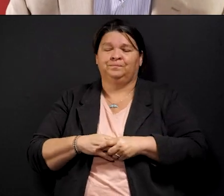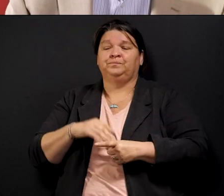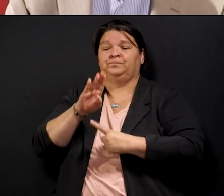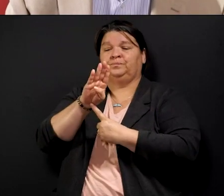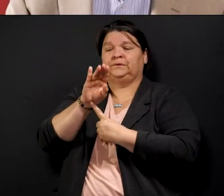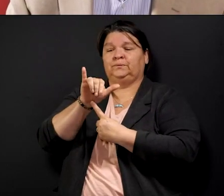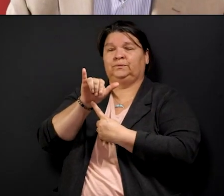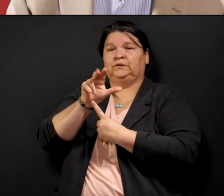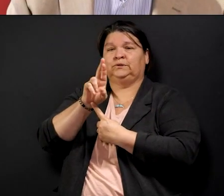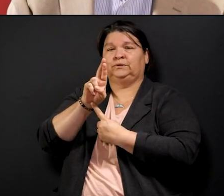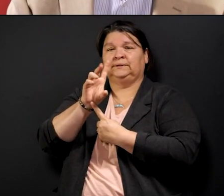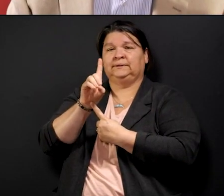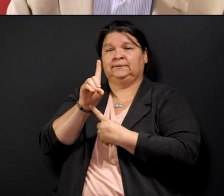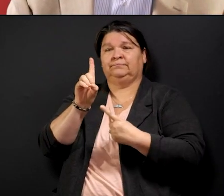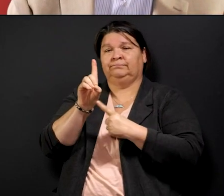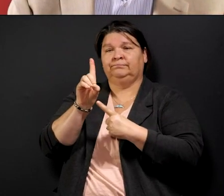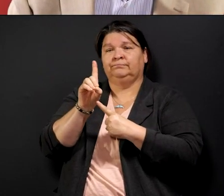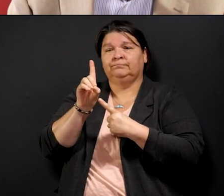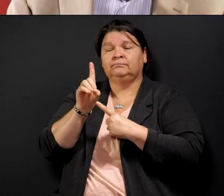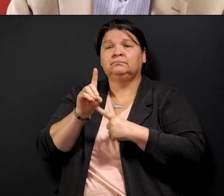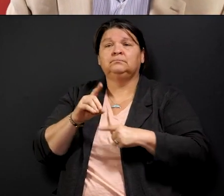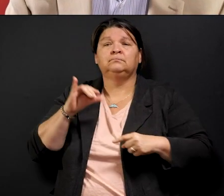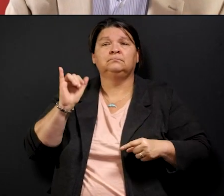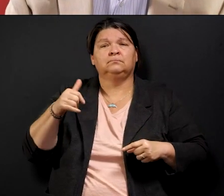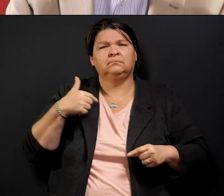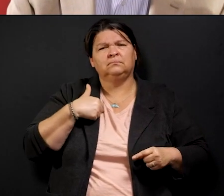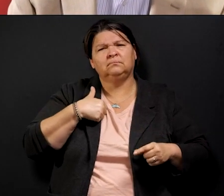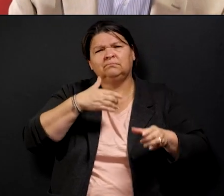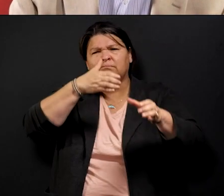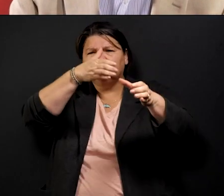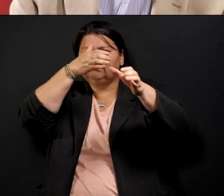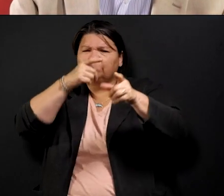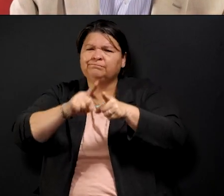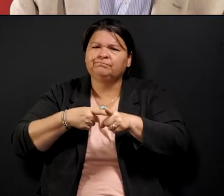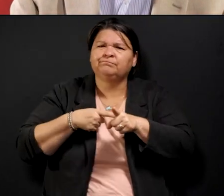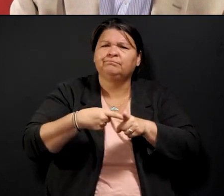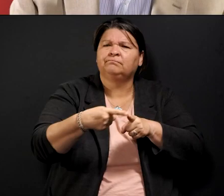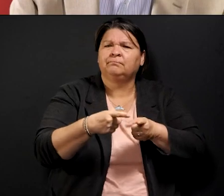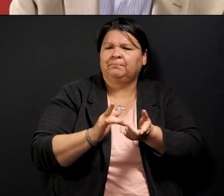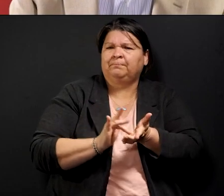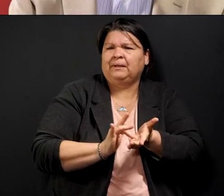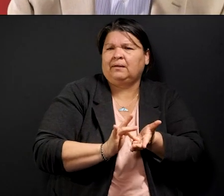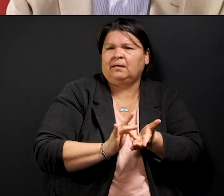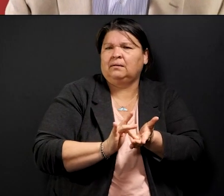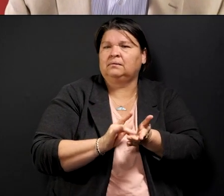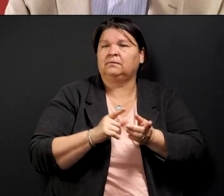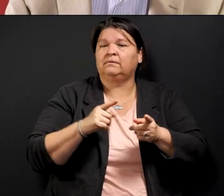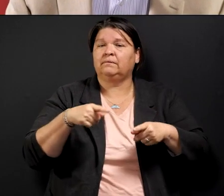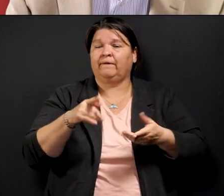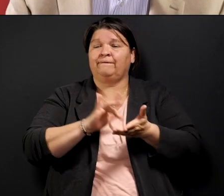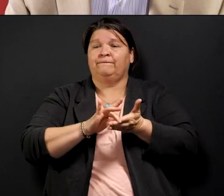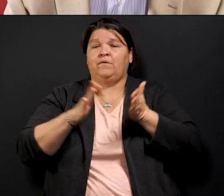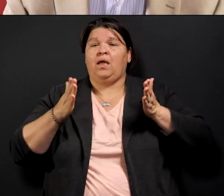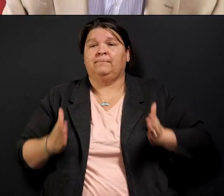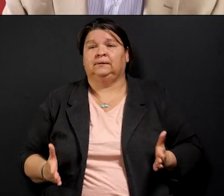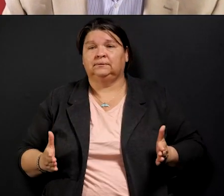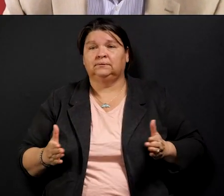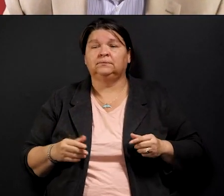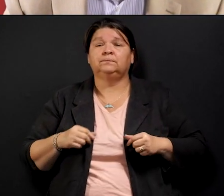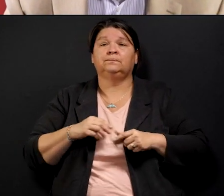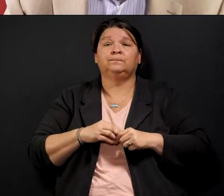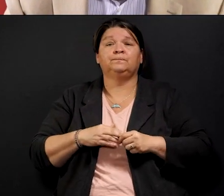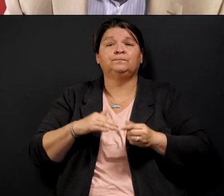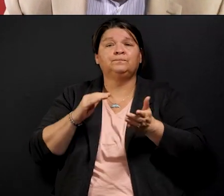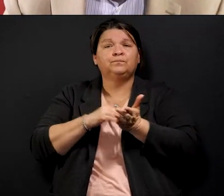and Councilmember Shingleton is a pharmacist in public health, so they're the ideal two. So, Brian, why don't you tell us about the principles y'all are using